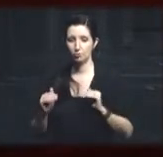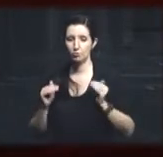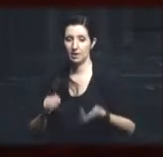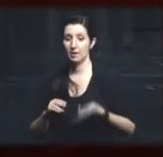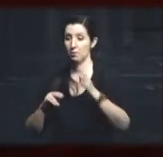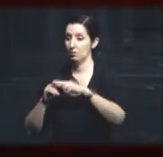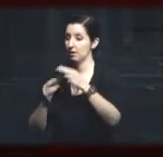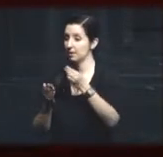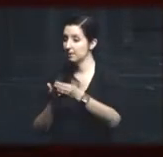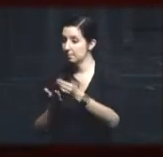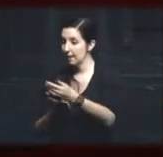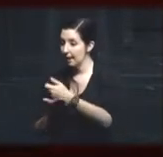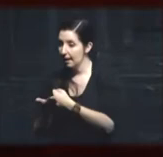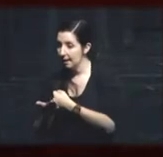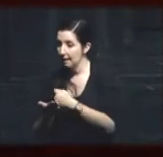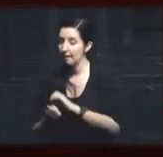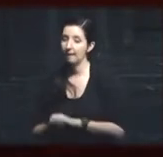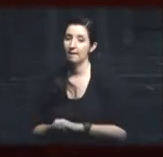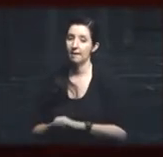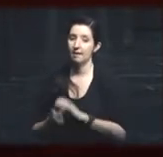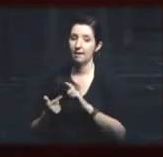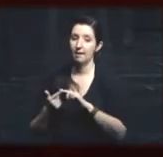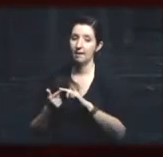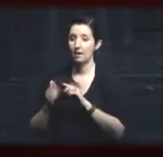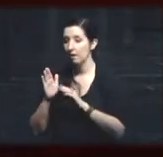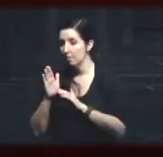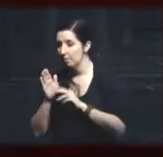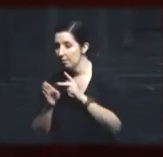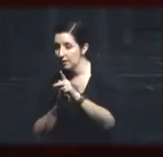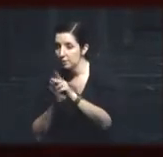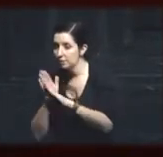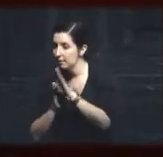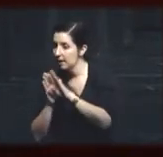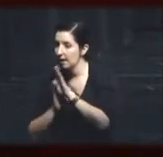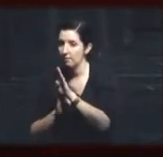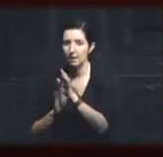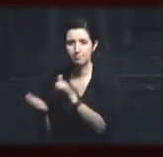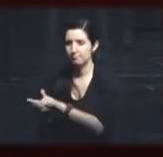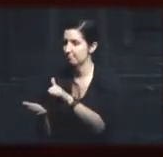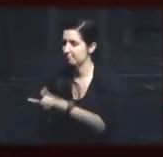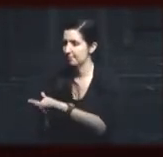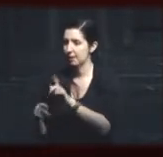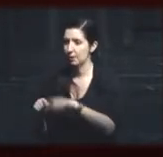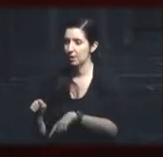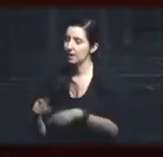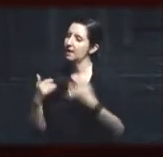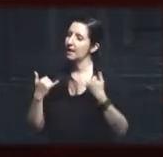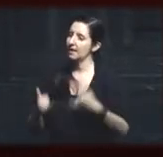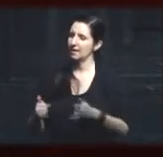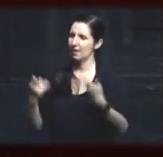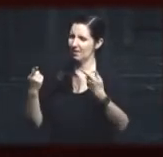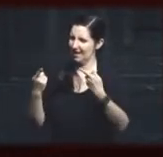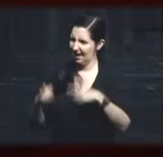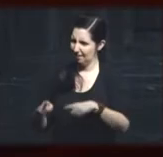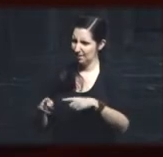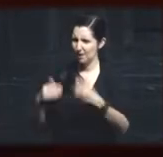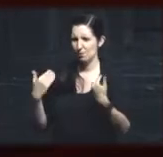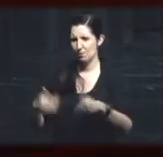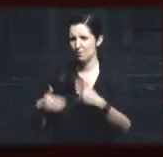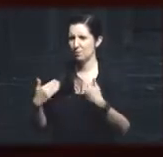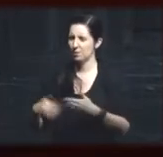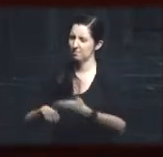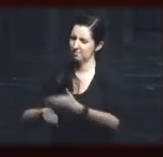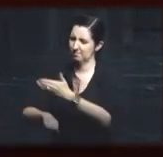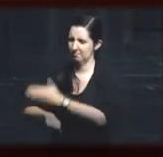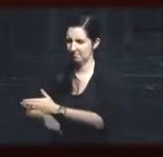We didn't really have them engaged in professional development. And now we're doing that in a big, meaningful way. And given that adjunct